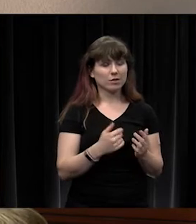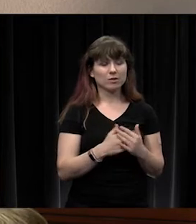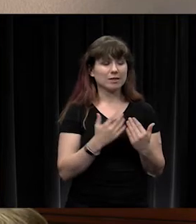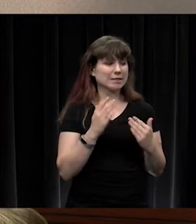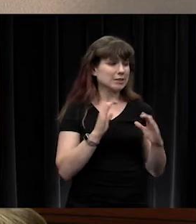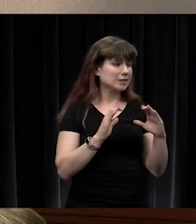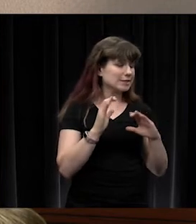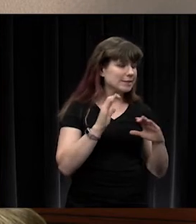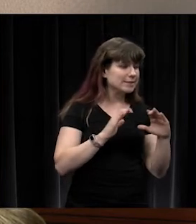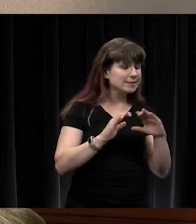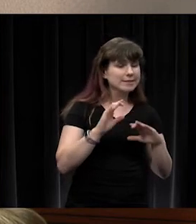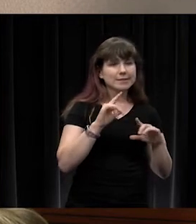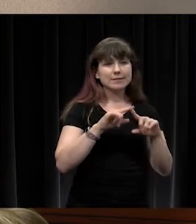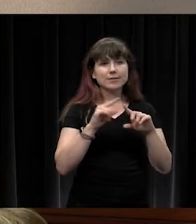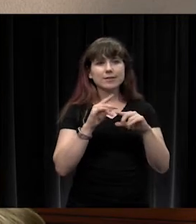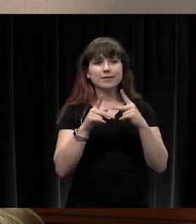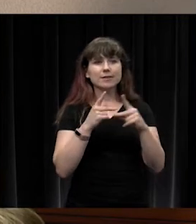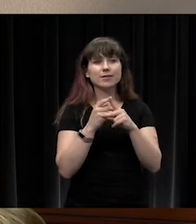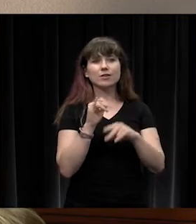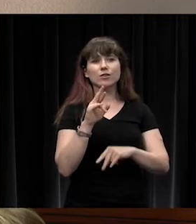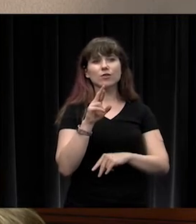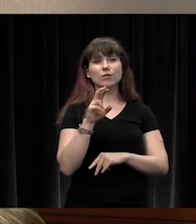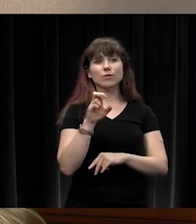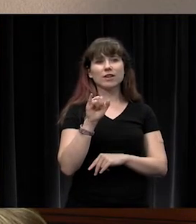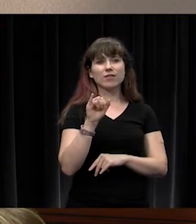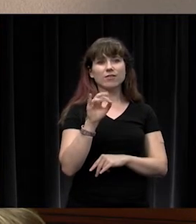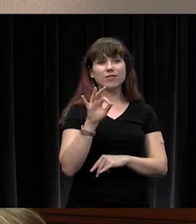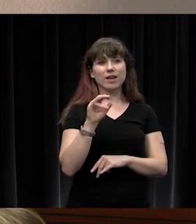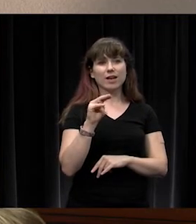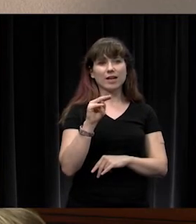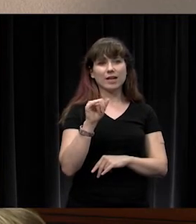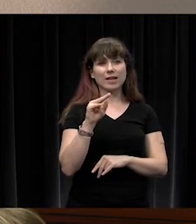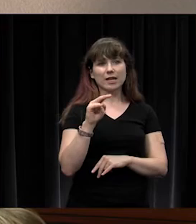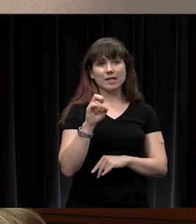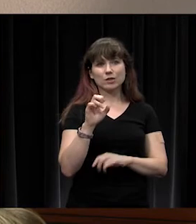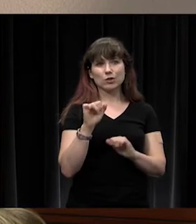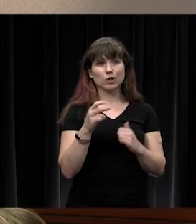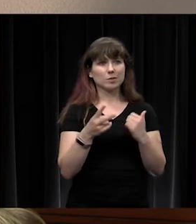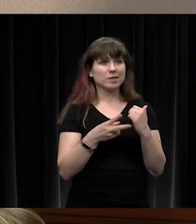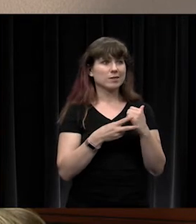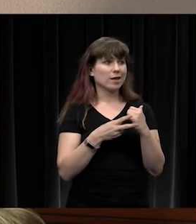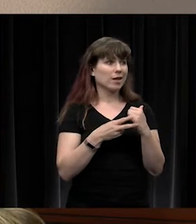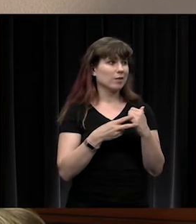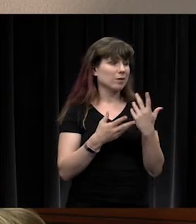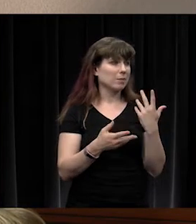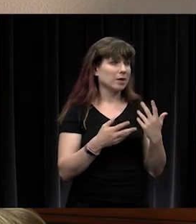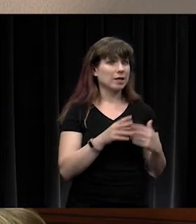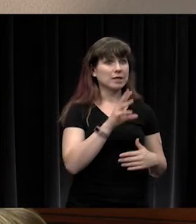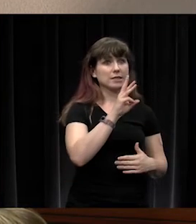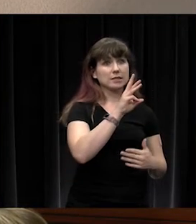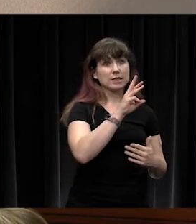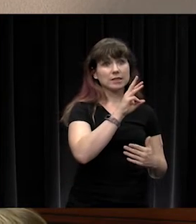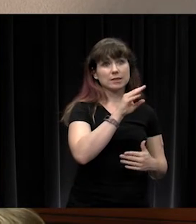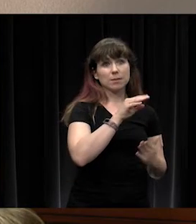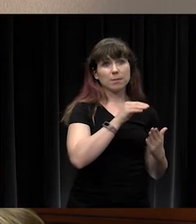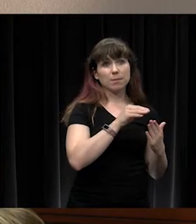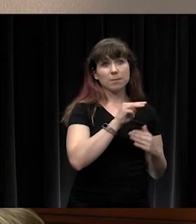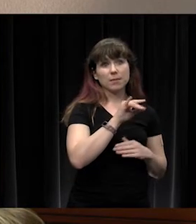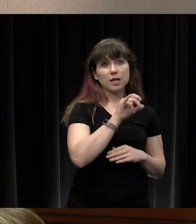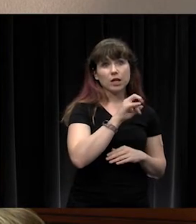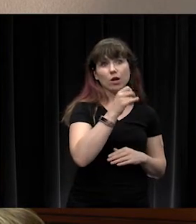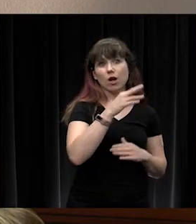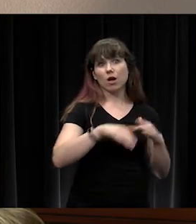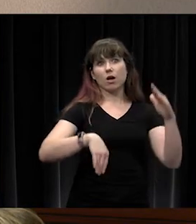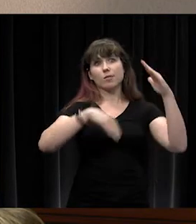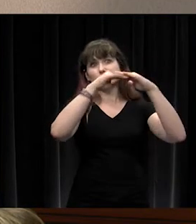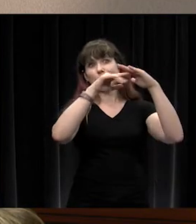refinancing, depending upon the number of bonds being refinanced. Savings has ranged from $6 million to $21 million in the last 90 days. We will be doing